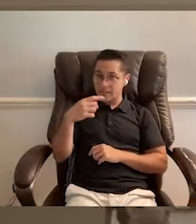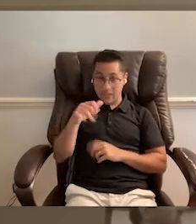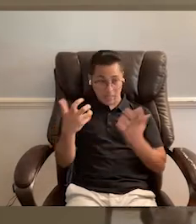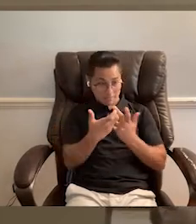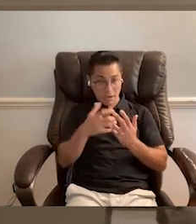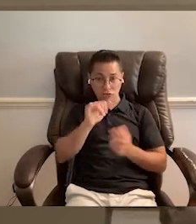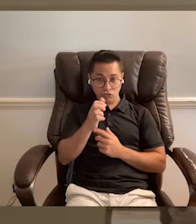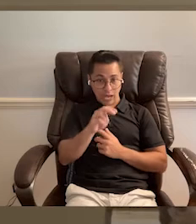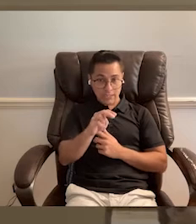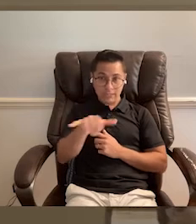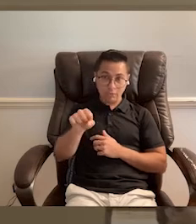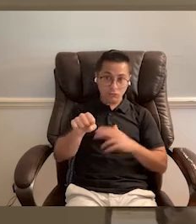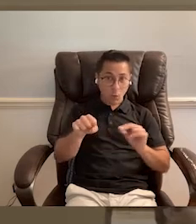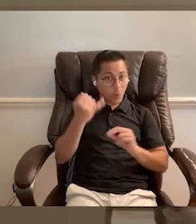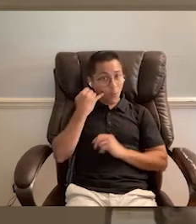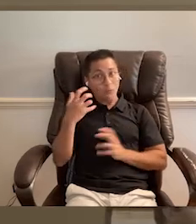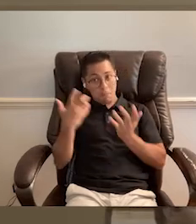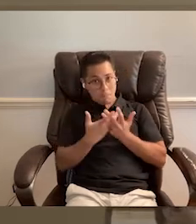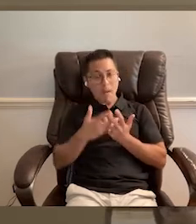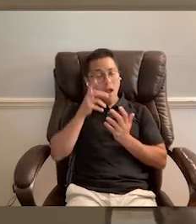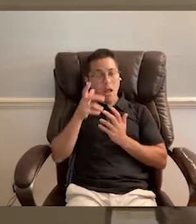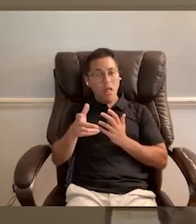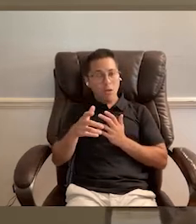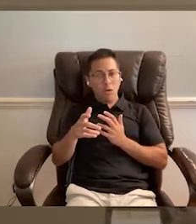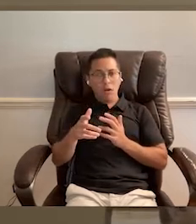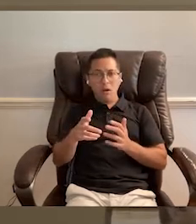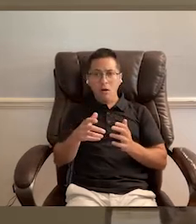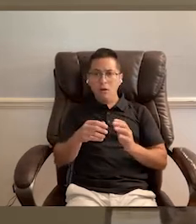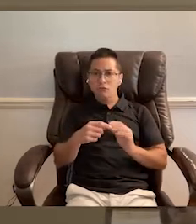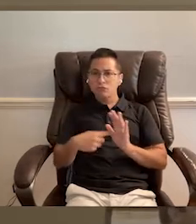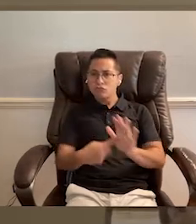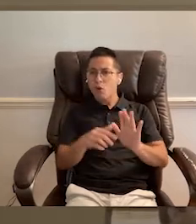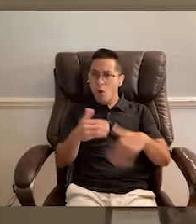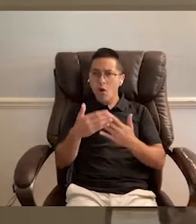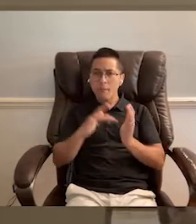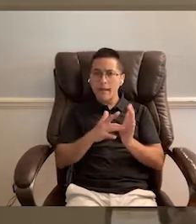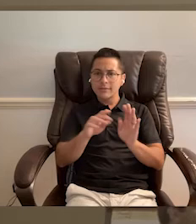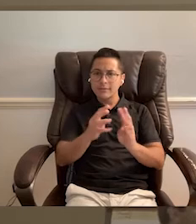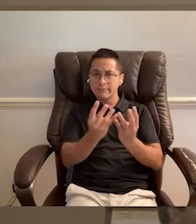top of each other based on their size.